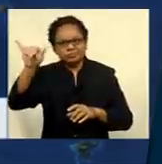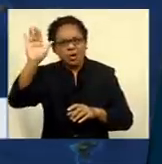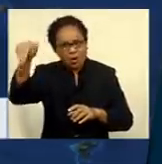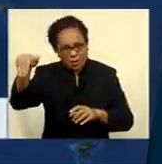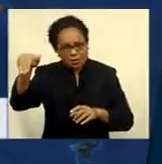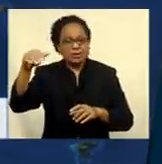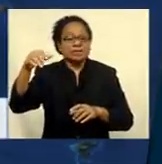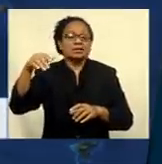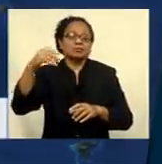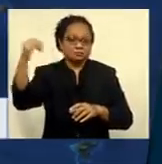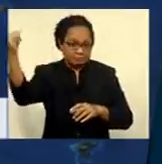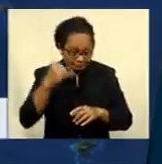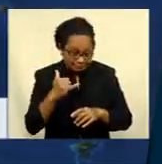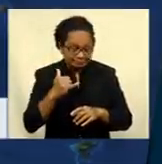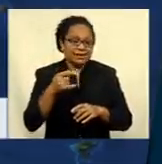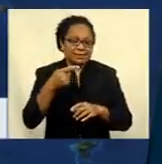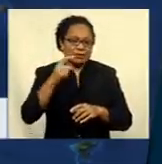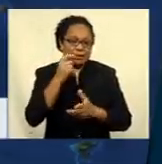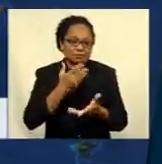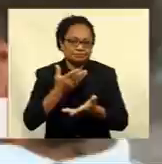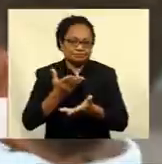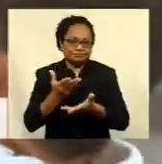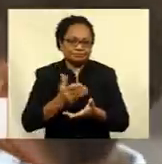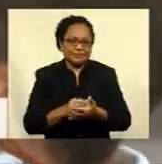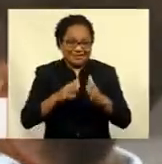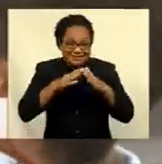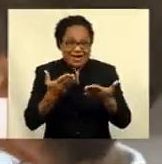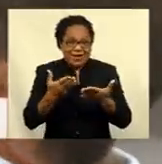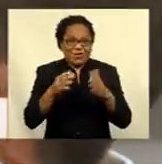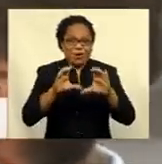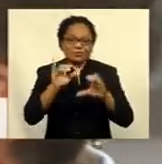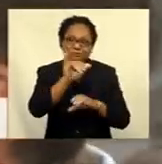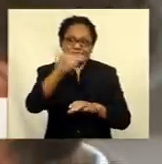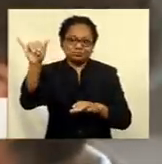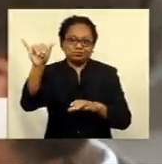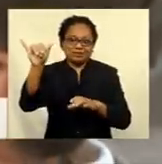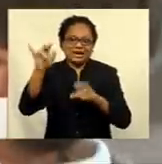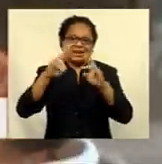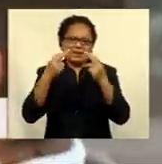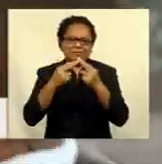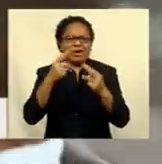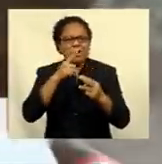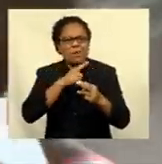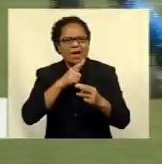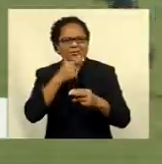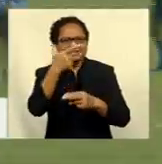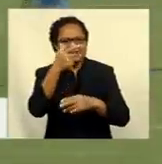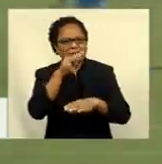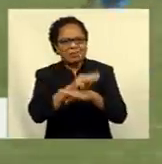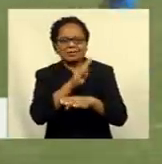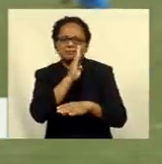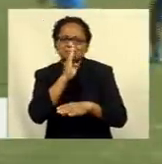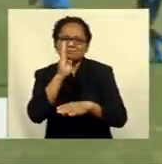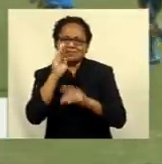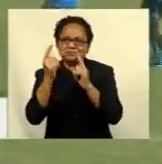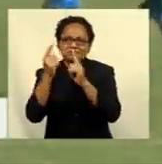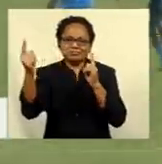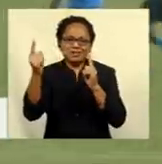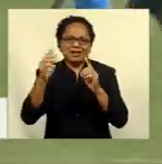return to Europe to see his family since we haven't seen them in the last 7 months physically.